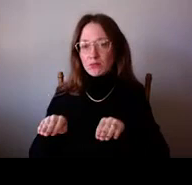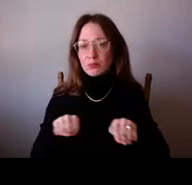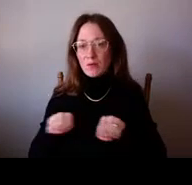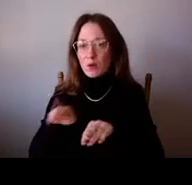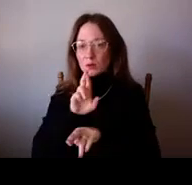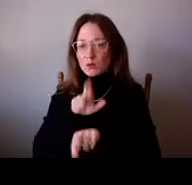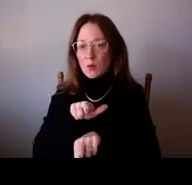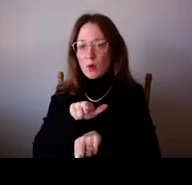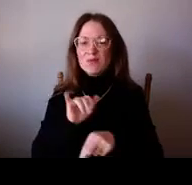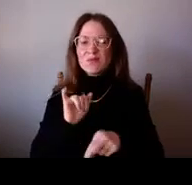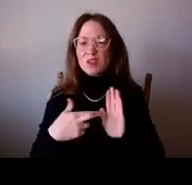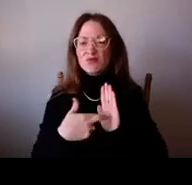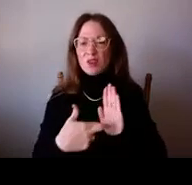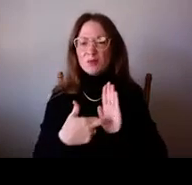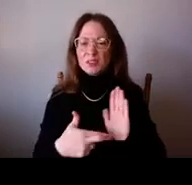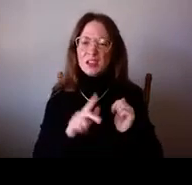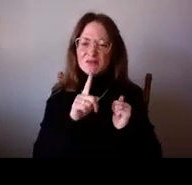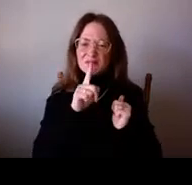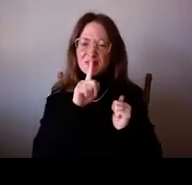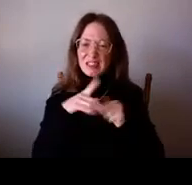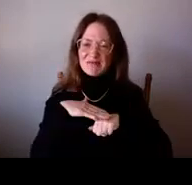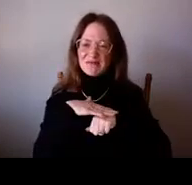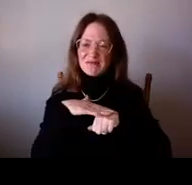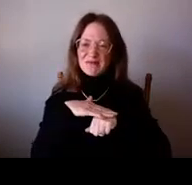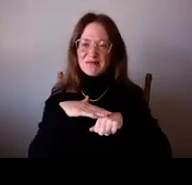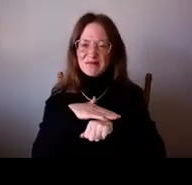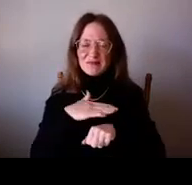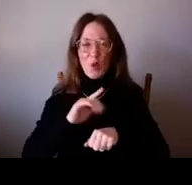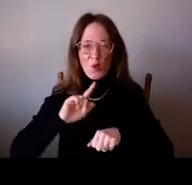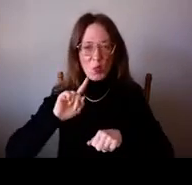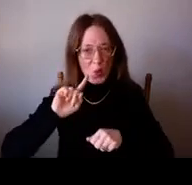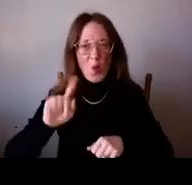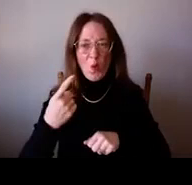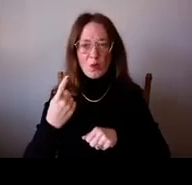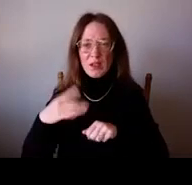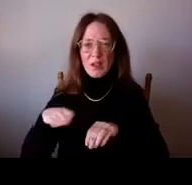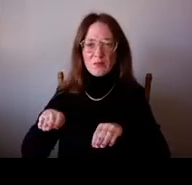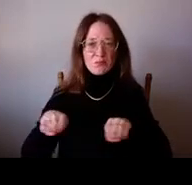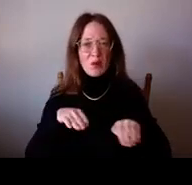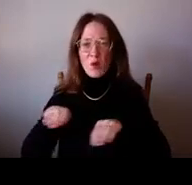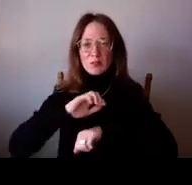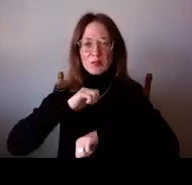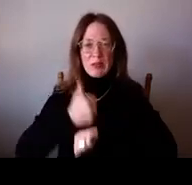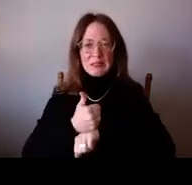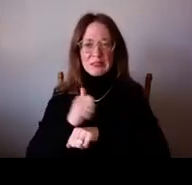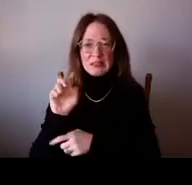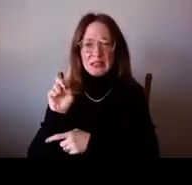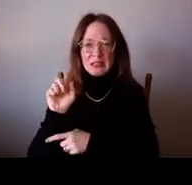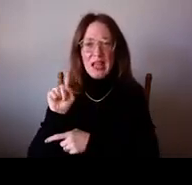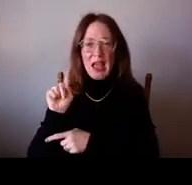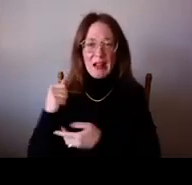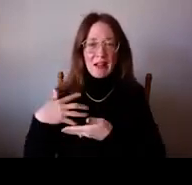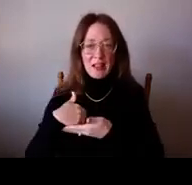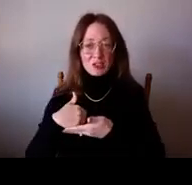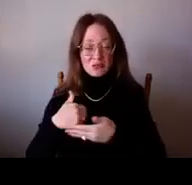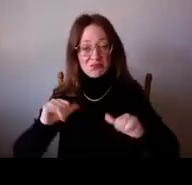and represent perhaps only the only performance-based data collection at the federal level for some of these programs.